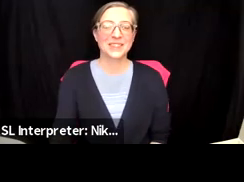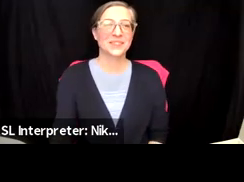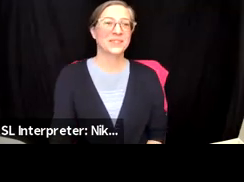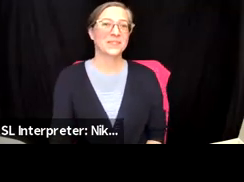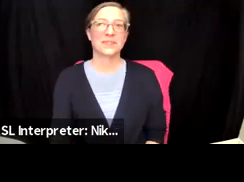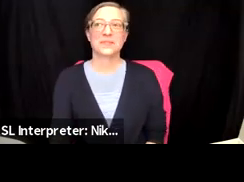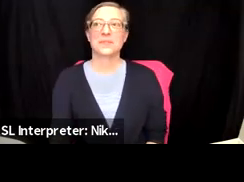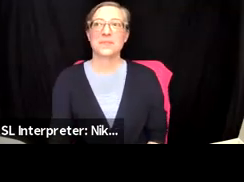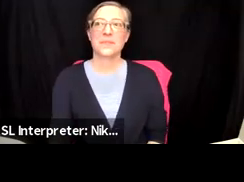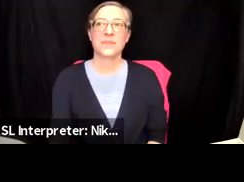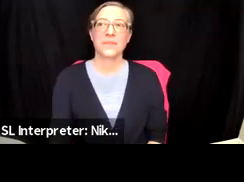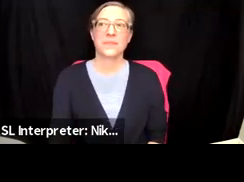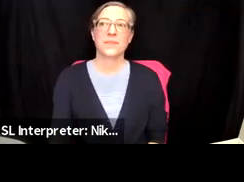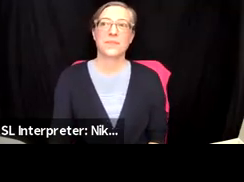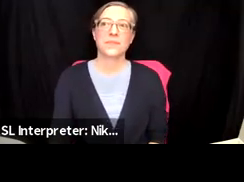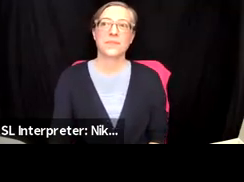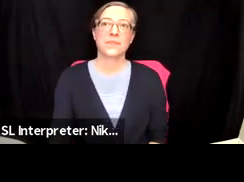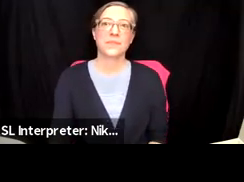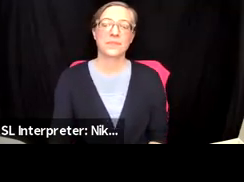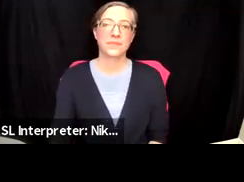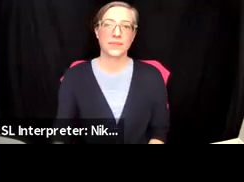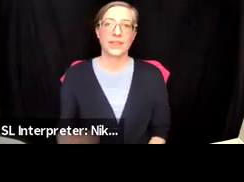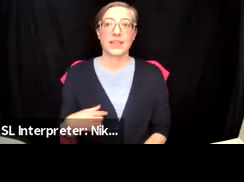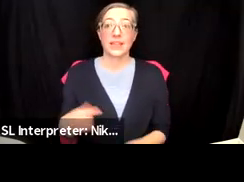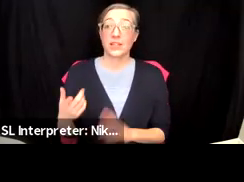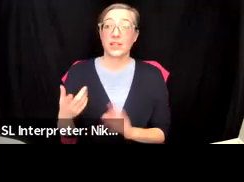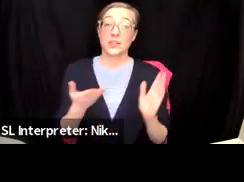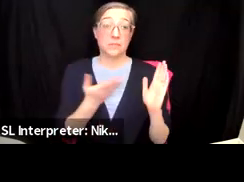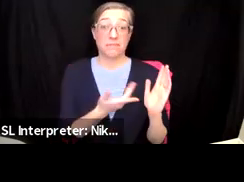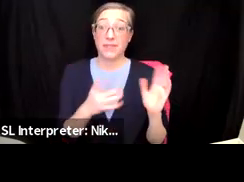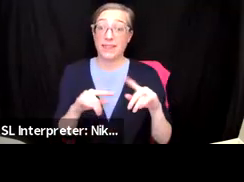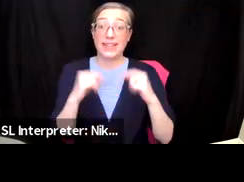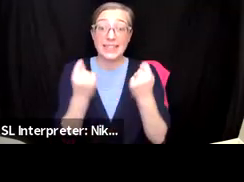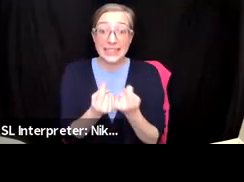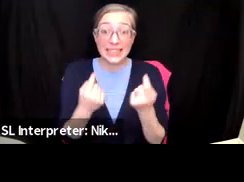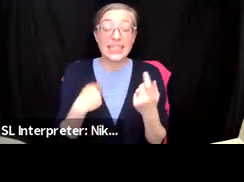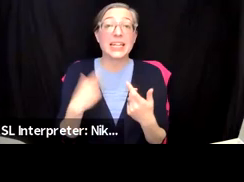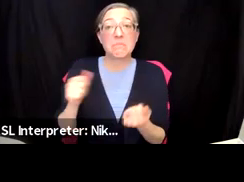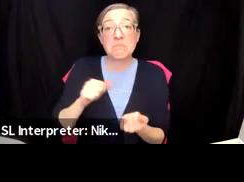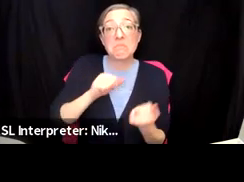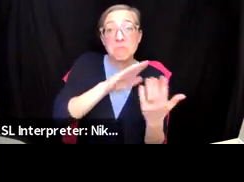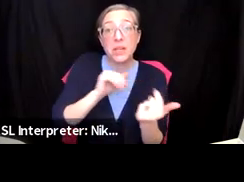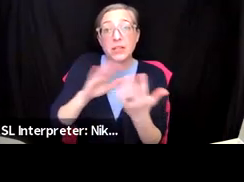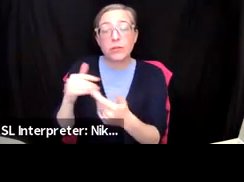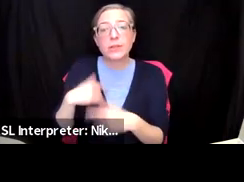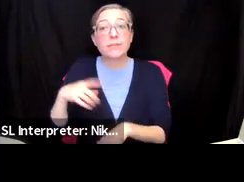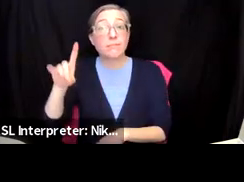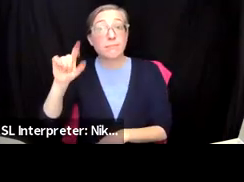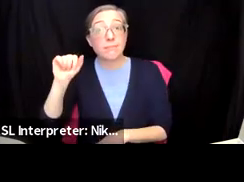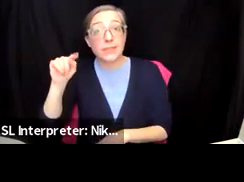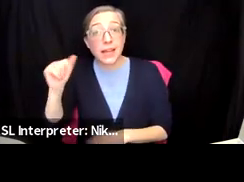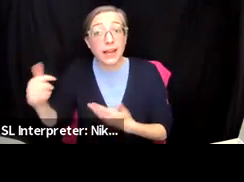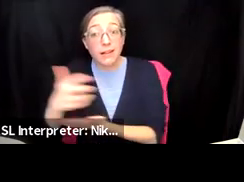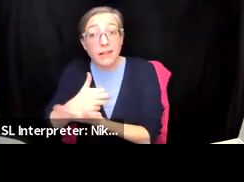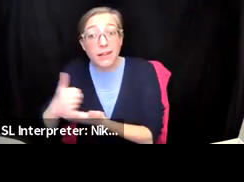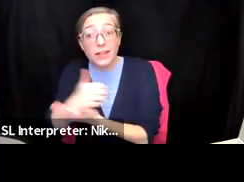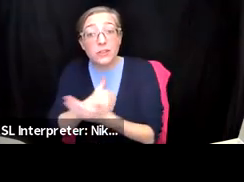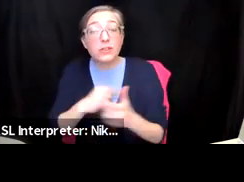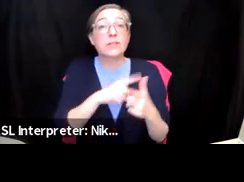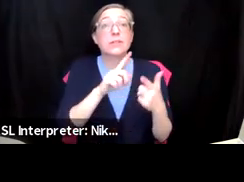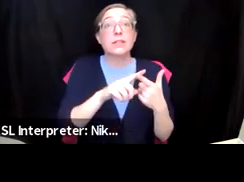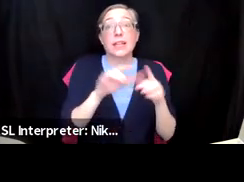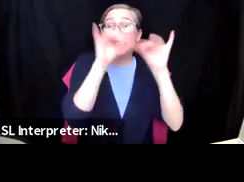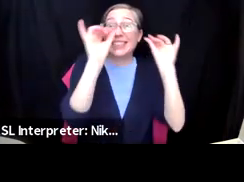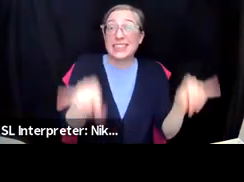service. The team typically addresses issues such as data collection, systems issues, policies, and